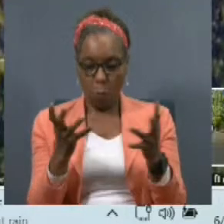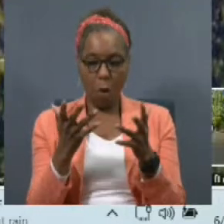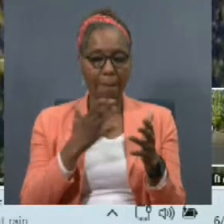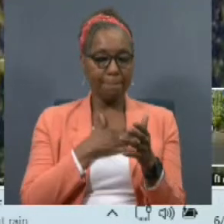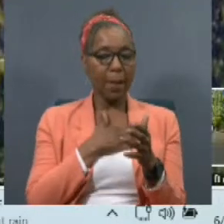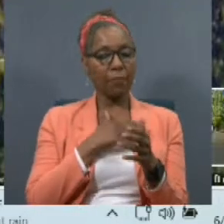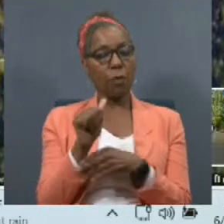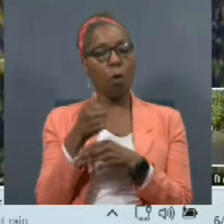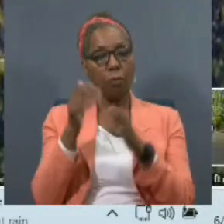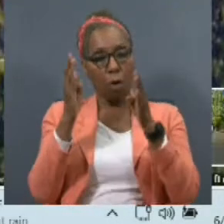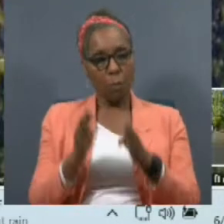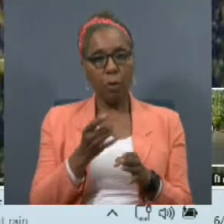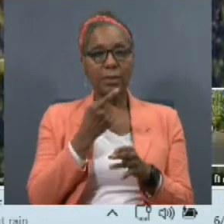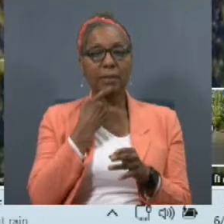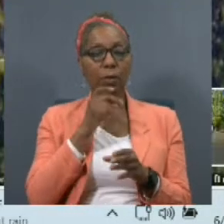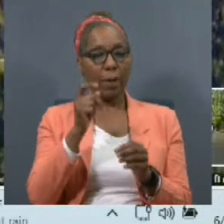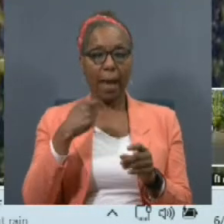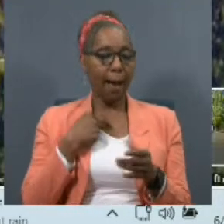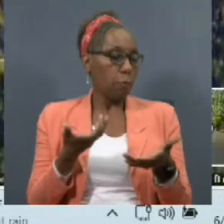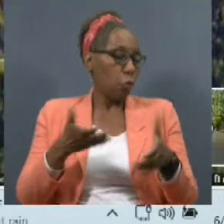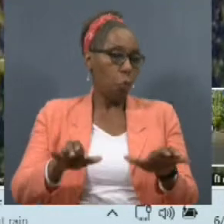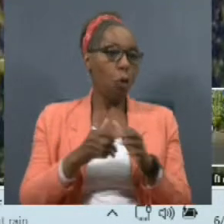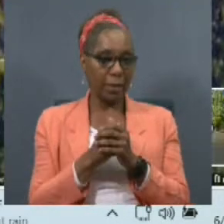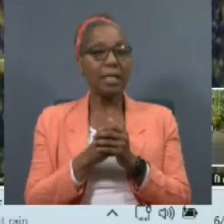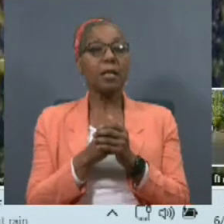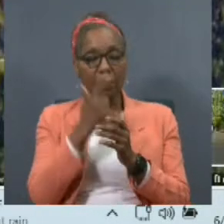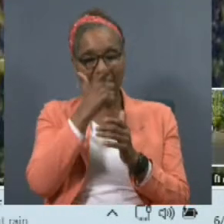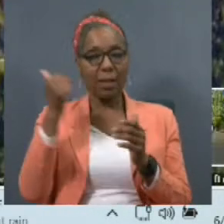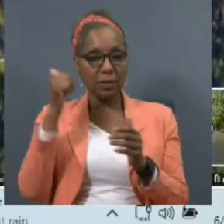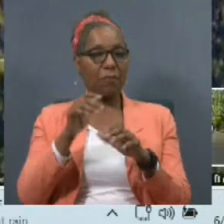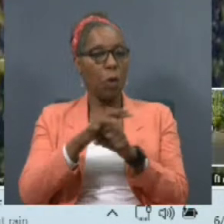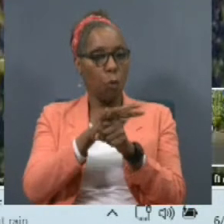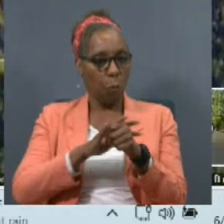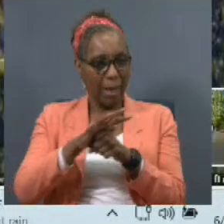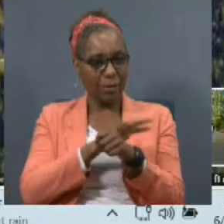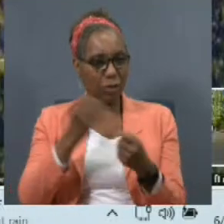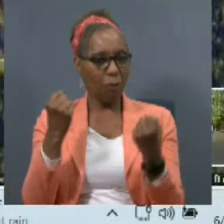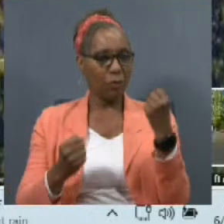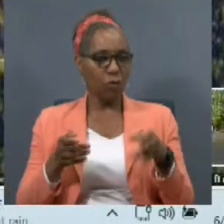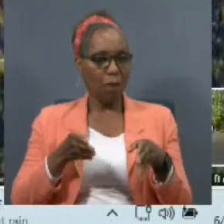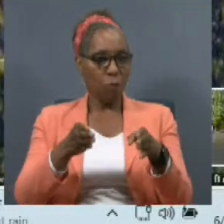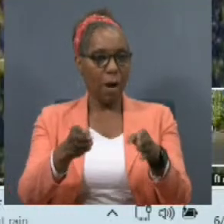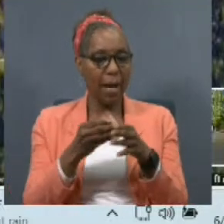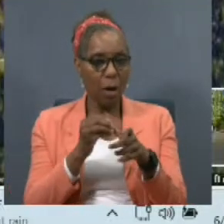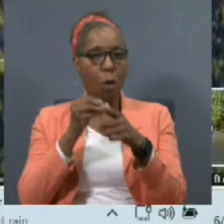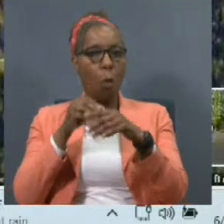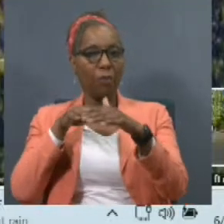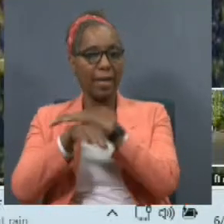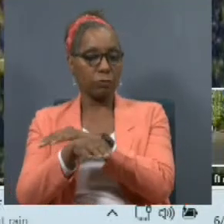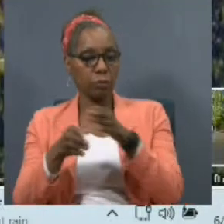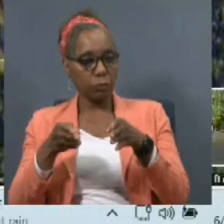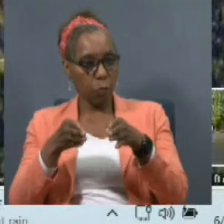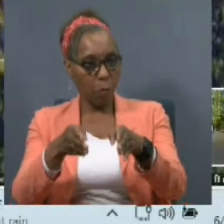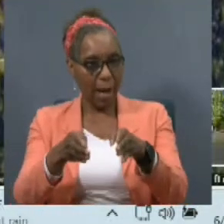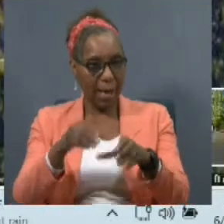colleague Carol said. I object simply to the location of the driveway or the entranceway into the